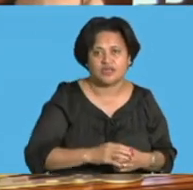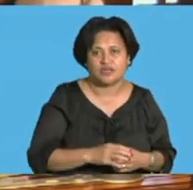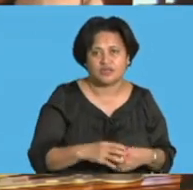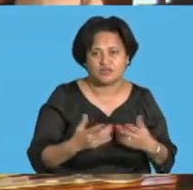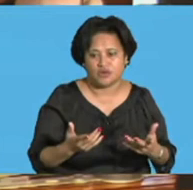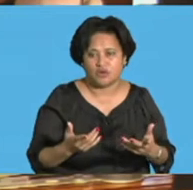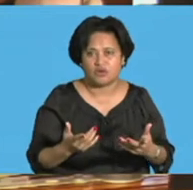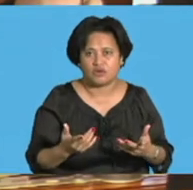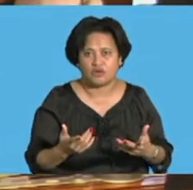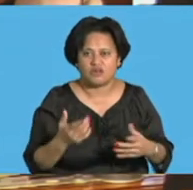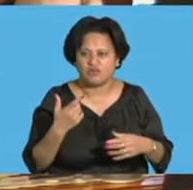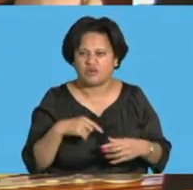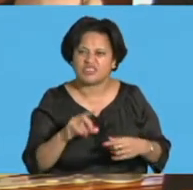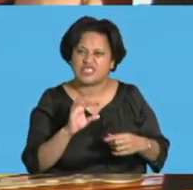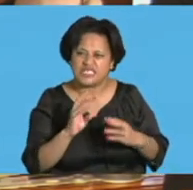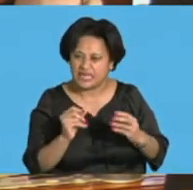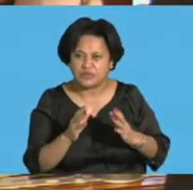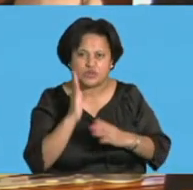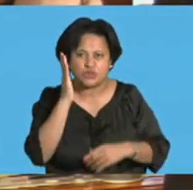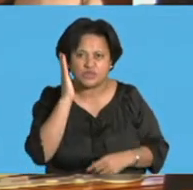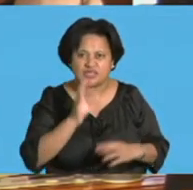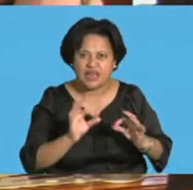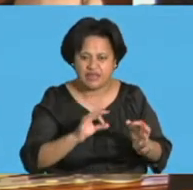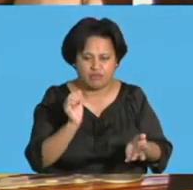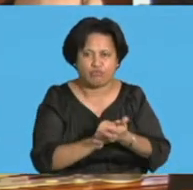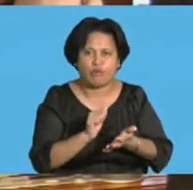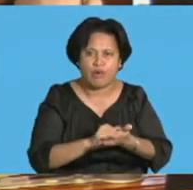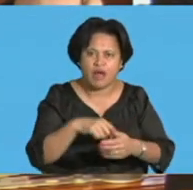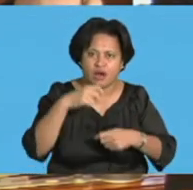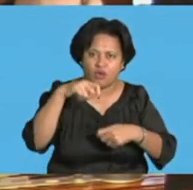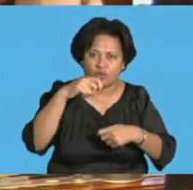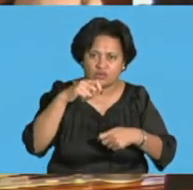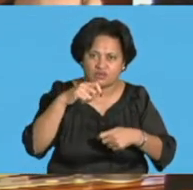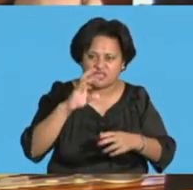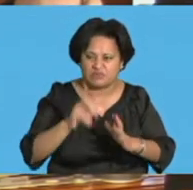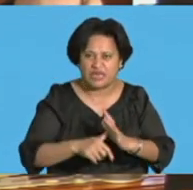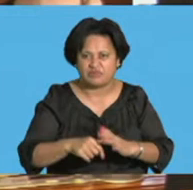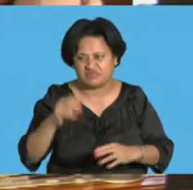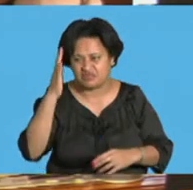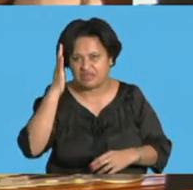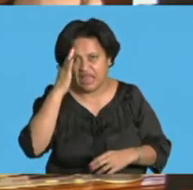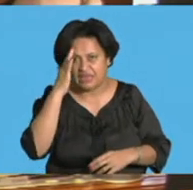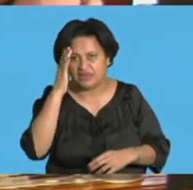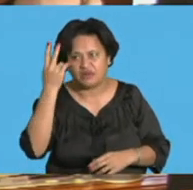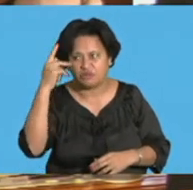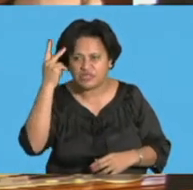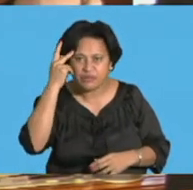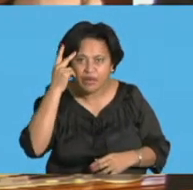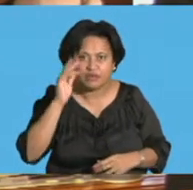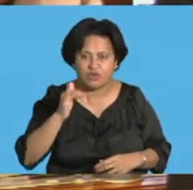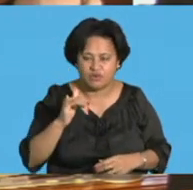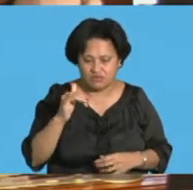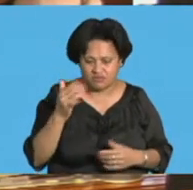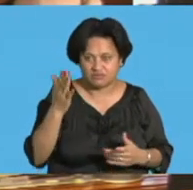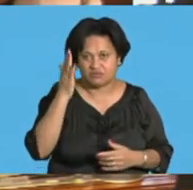due to maladministration of the FEG by school managements, sometimes aided and abetted by the school head. We are all obliged to maintain fiscal